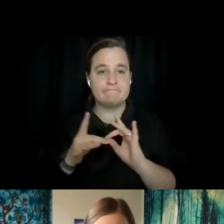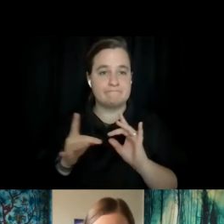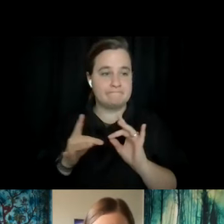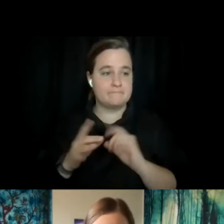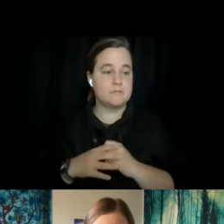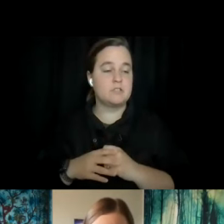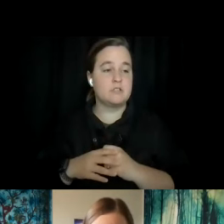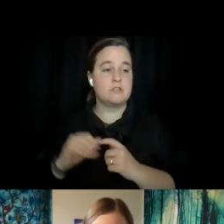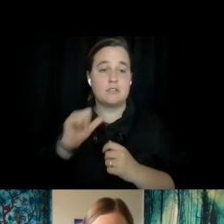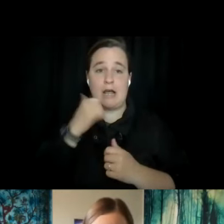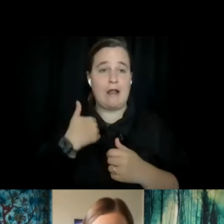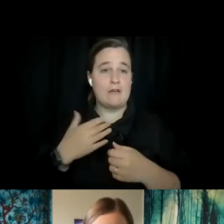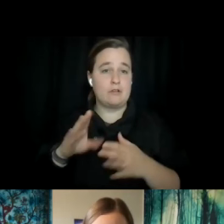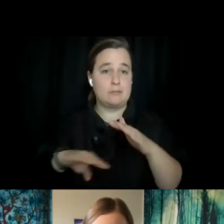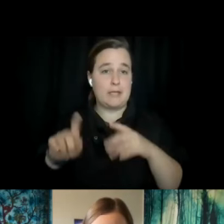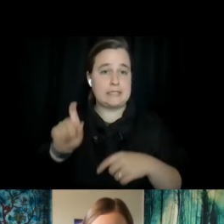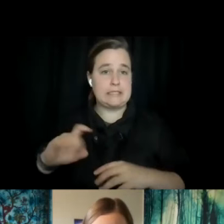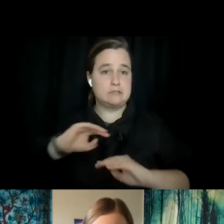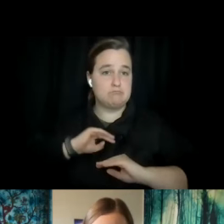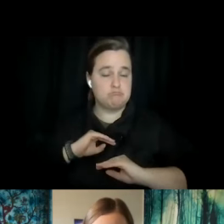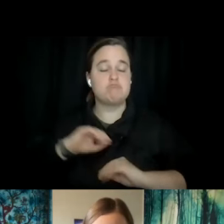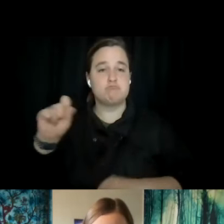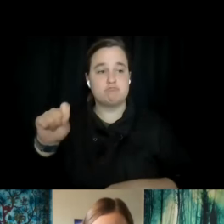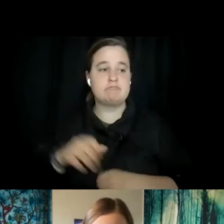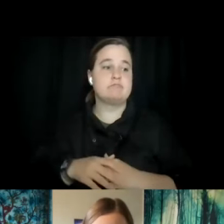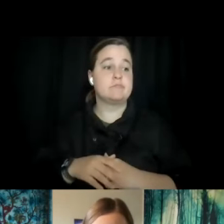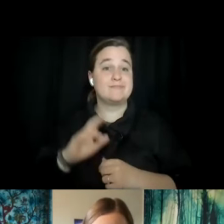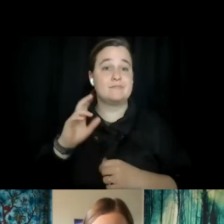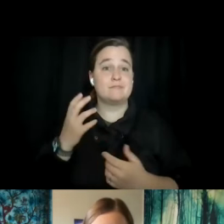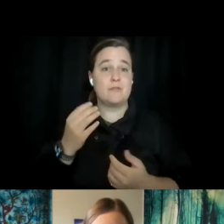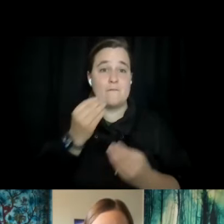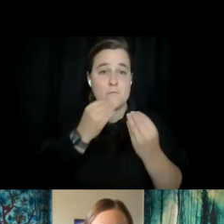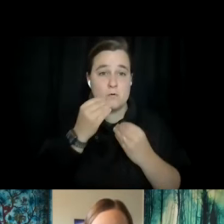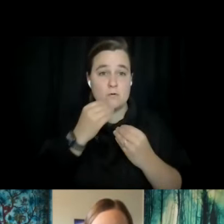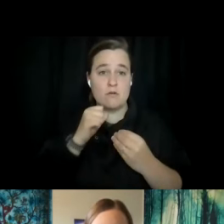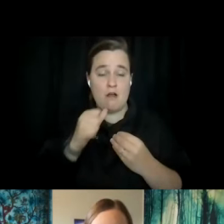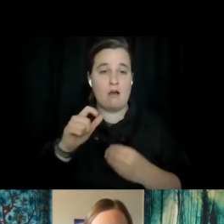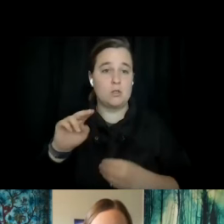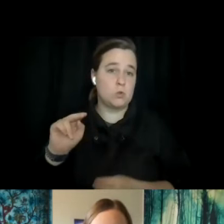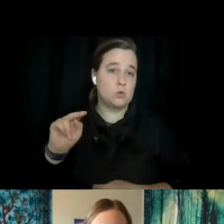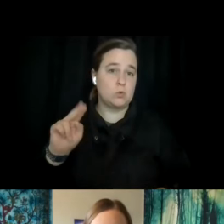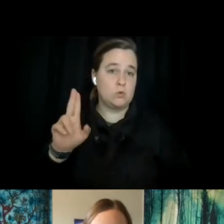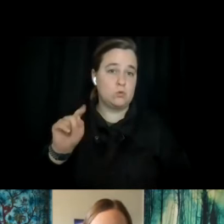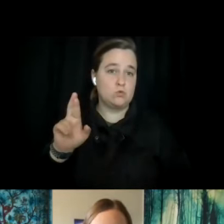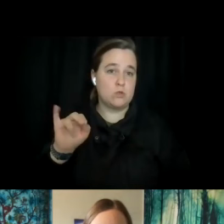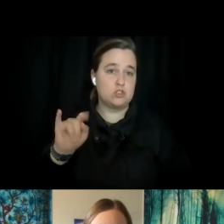Not having basic needs met, the lack of nutritious foods and hunger.